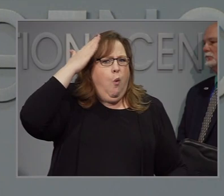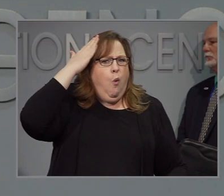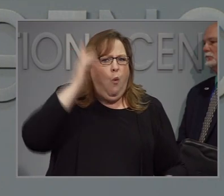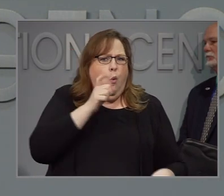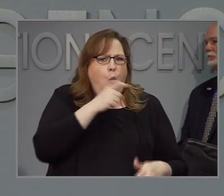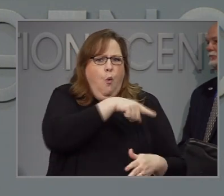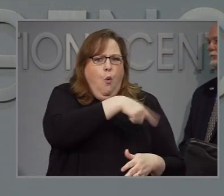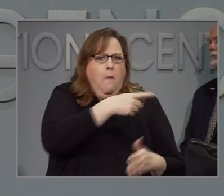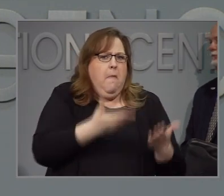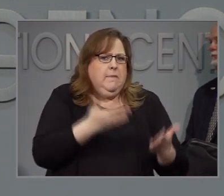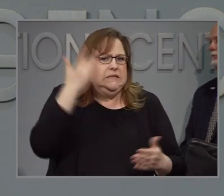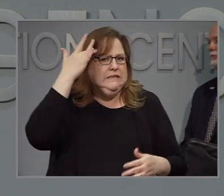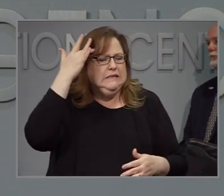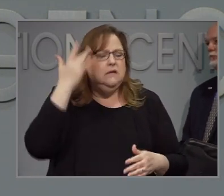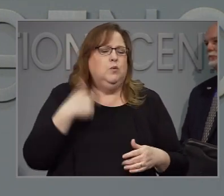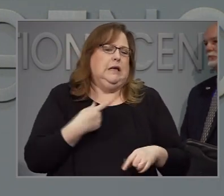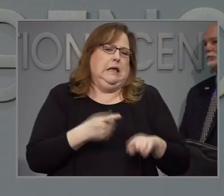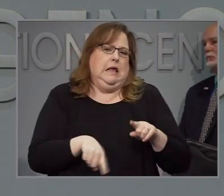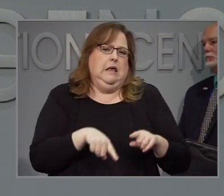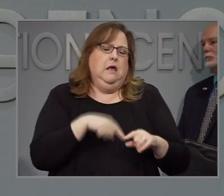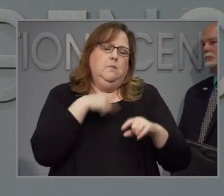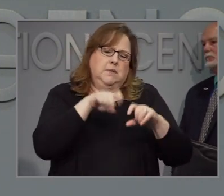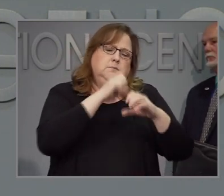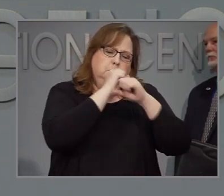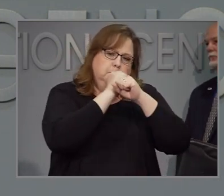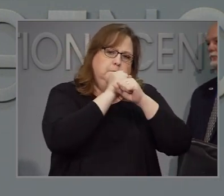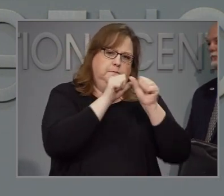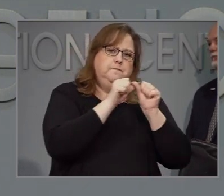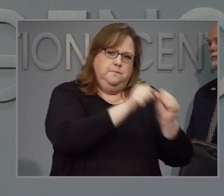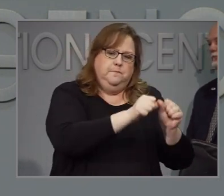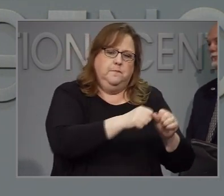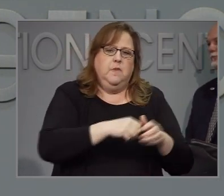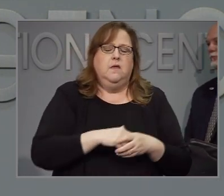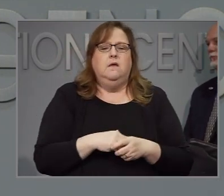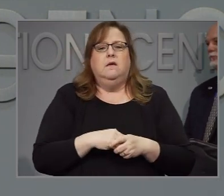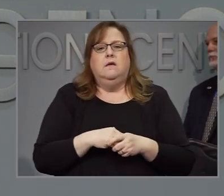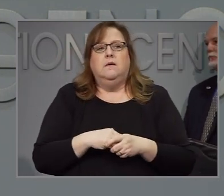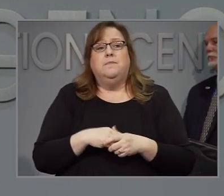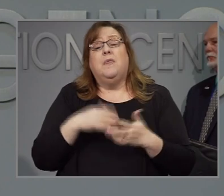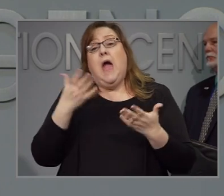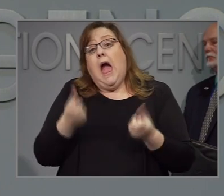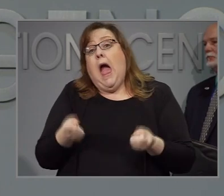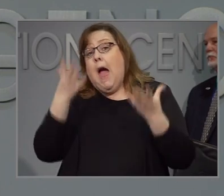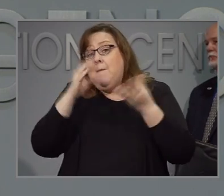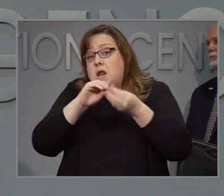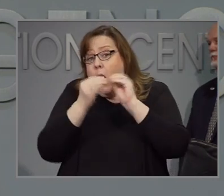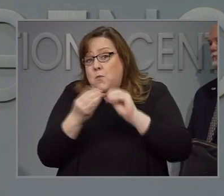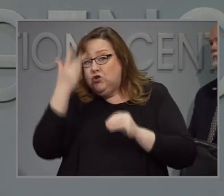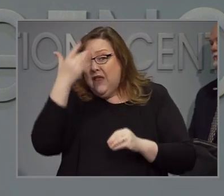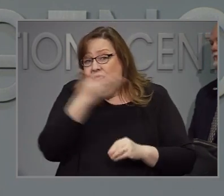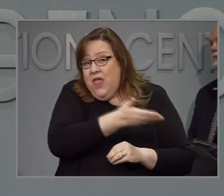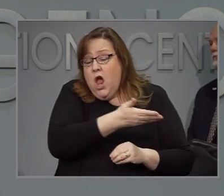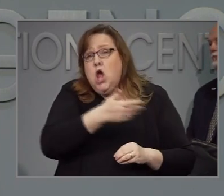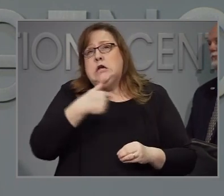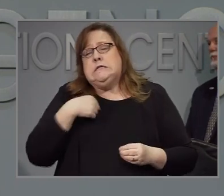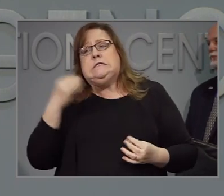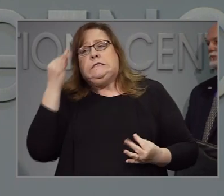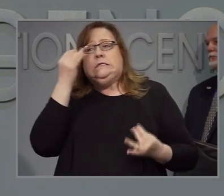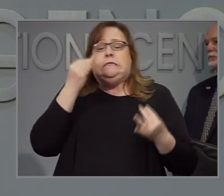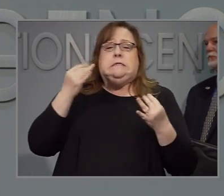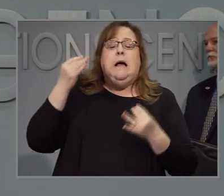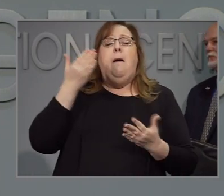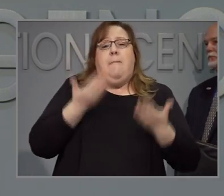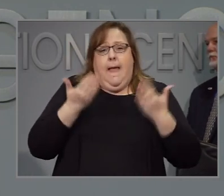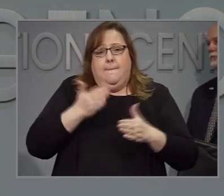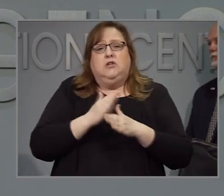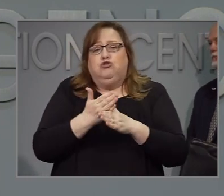rapidly evolving change in terms of the number of cases that are there, as well as we're trying to keep the folks who are at the